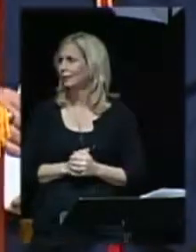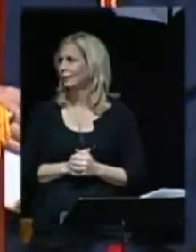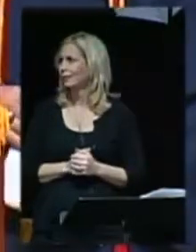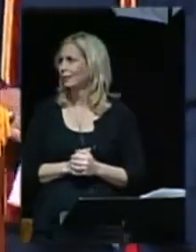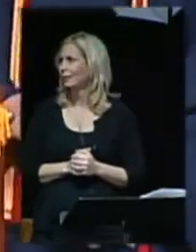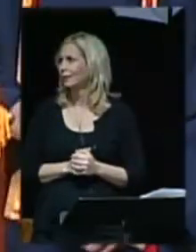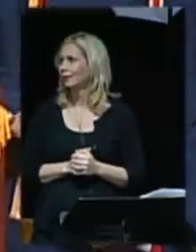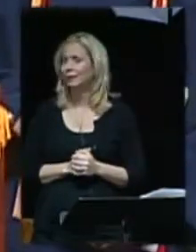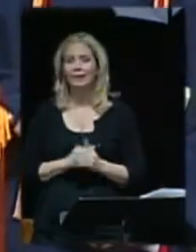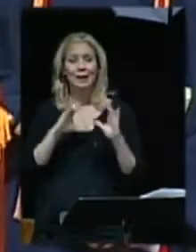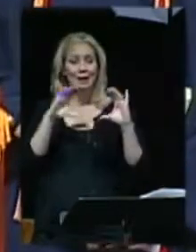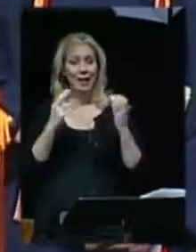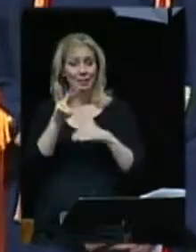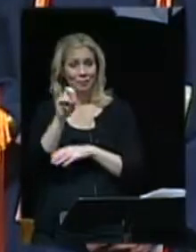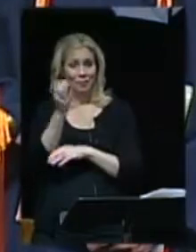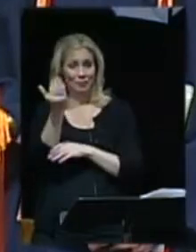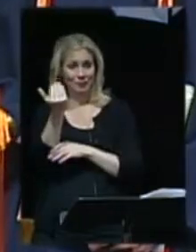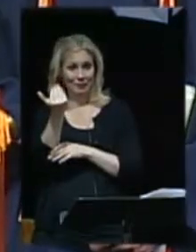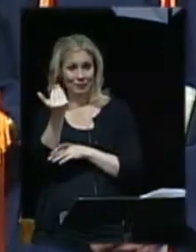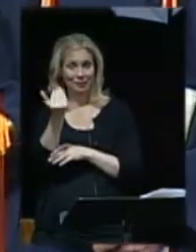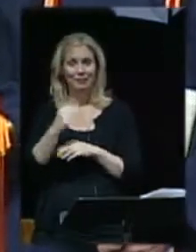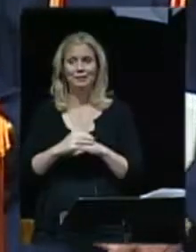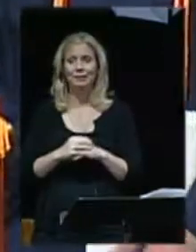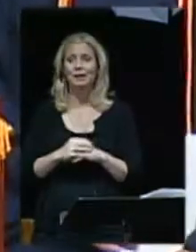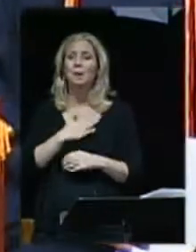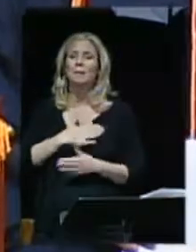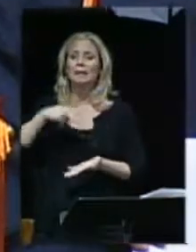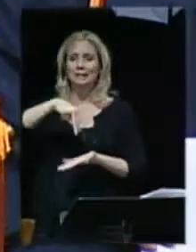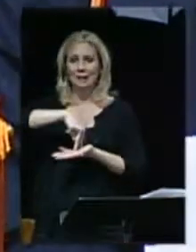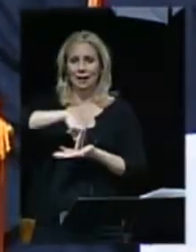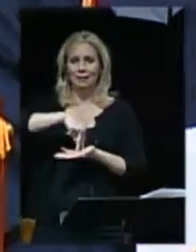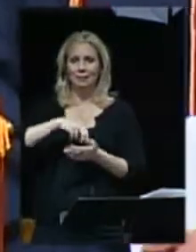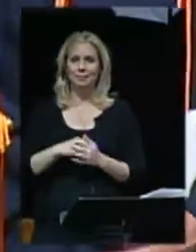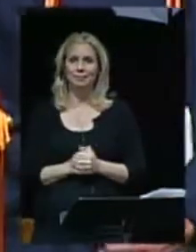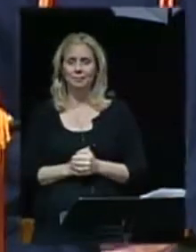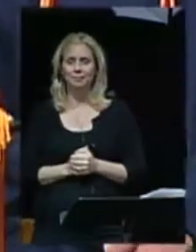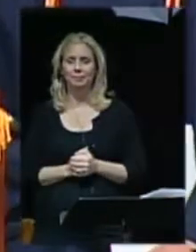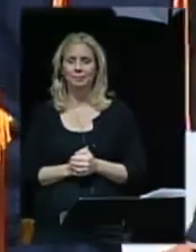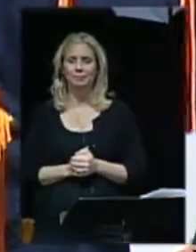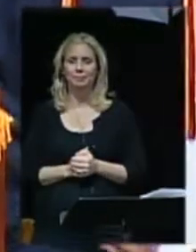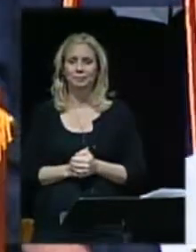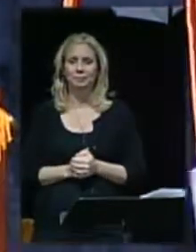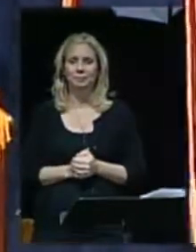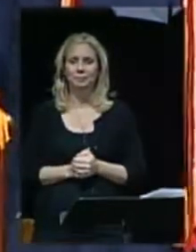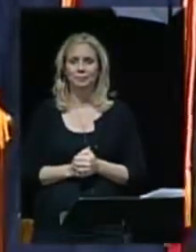Okay. Class of 2015, please stand.